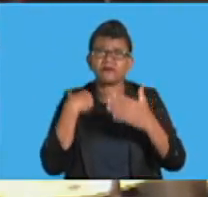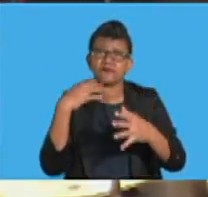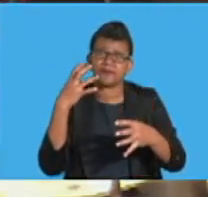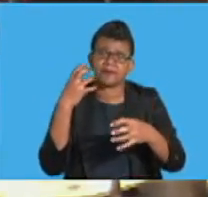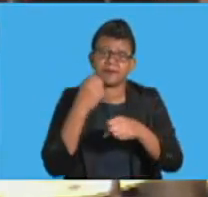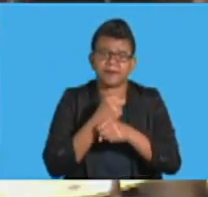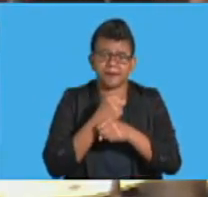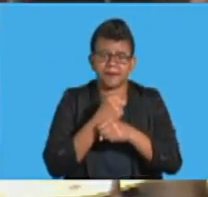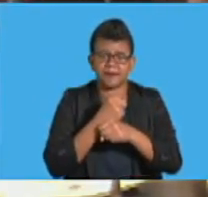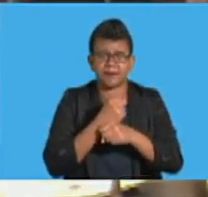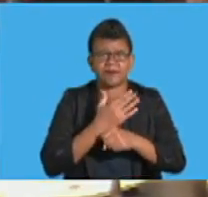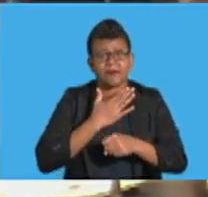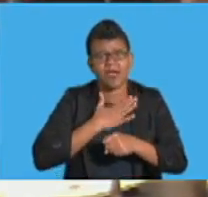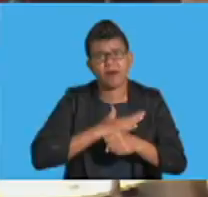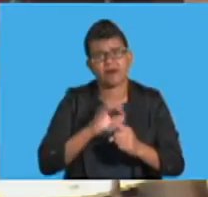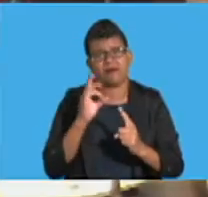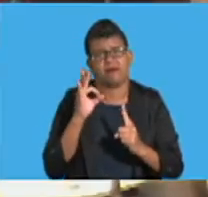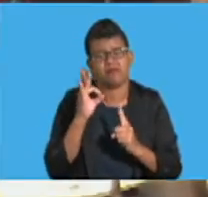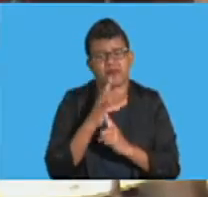special plea